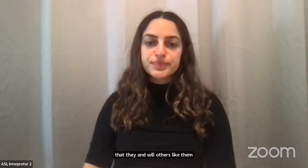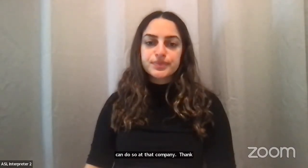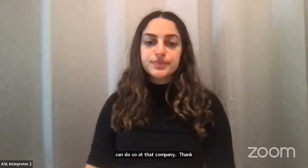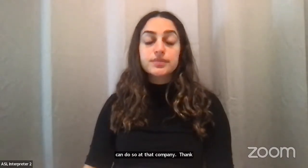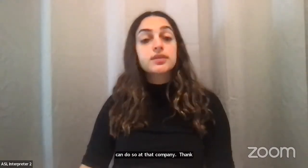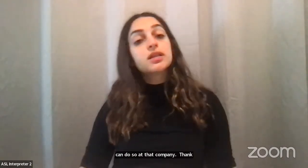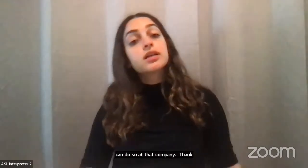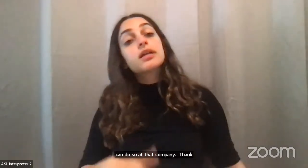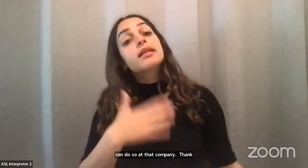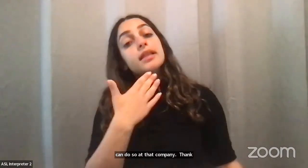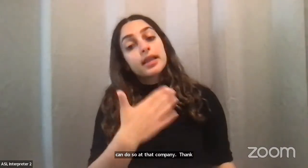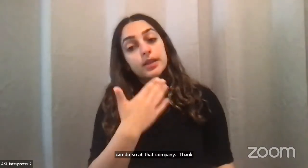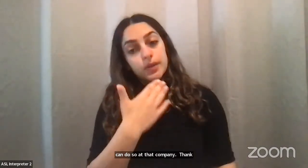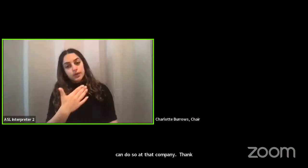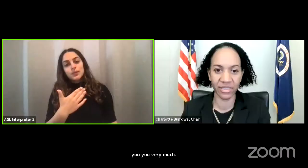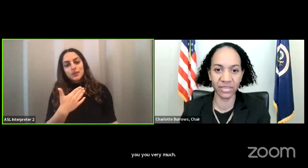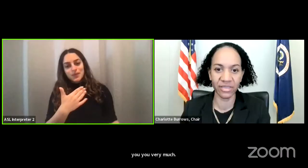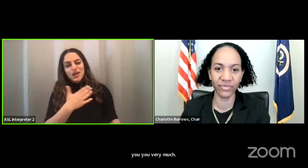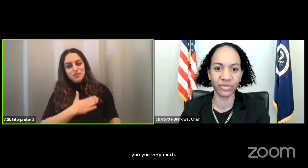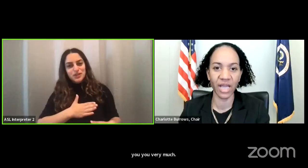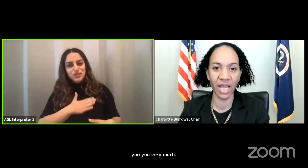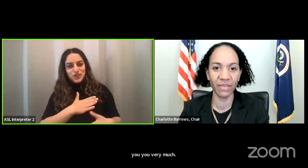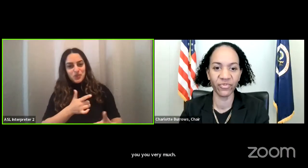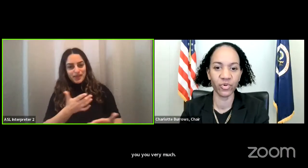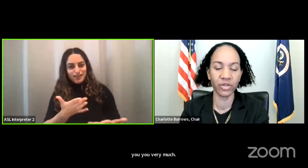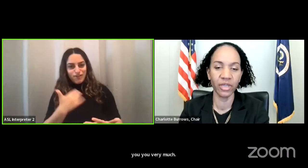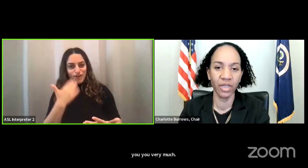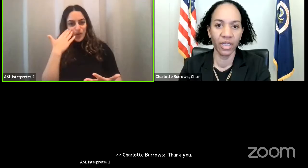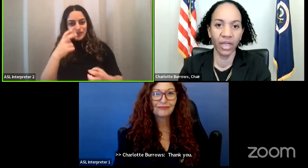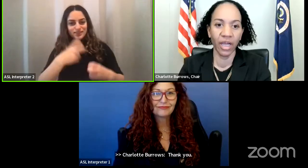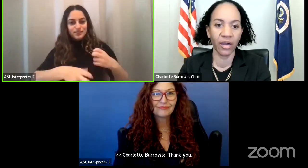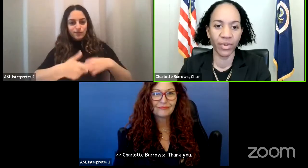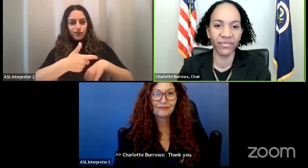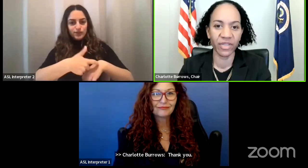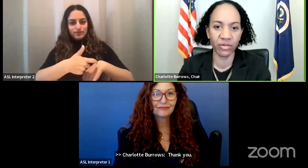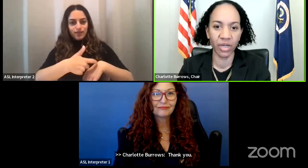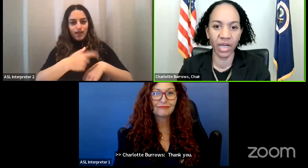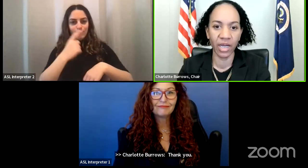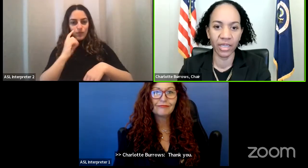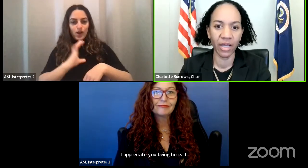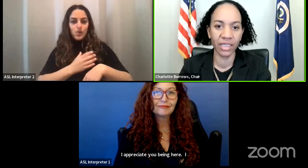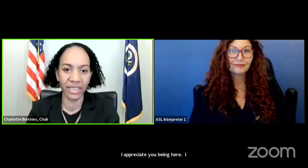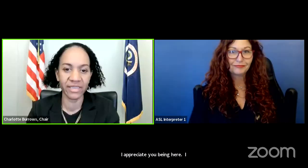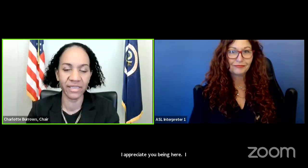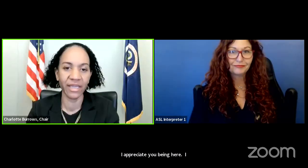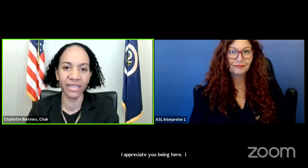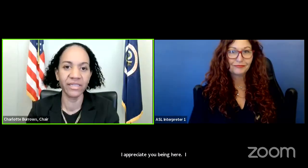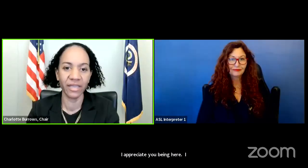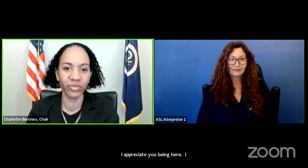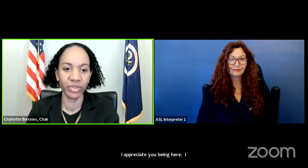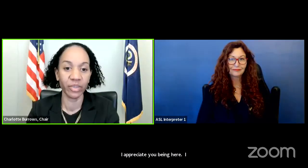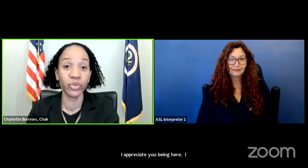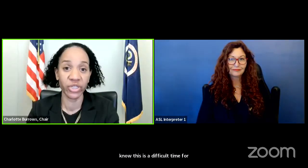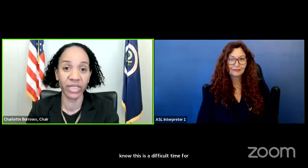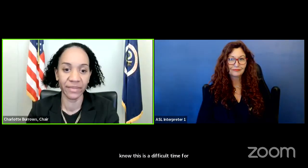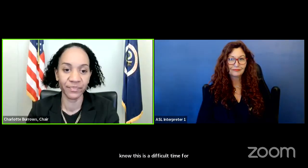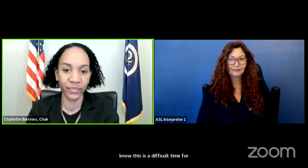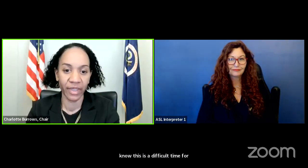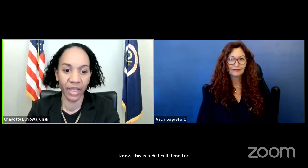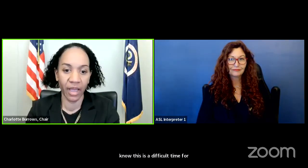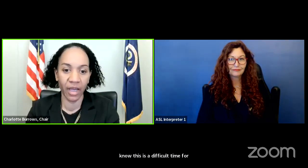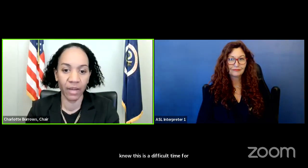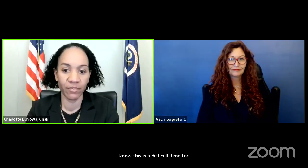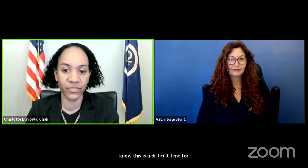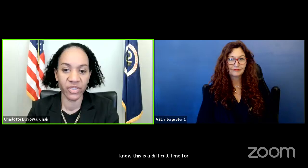i appreciate your being here i know this is a difficult time for our buffalo colleagues and we really appreciate